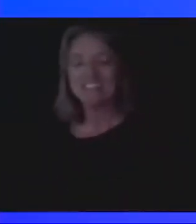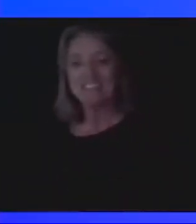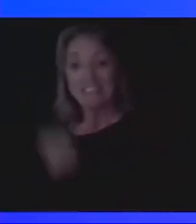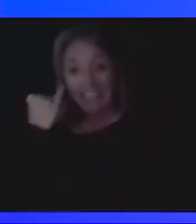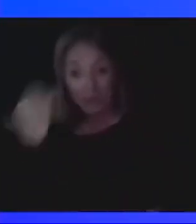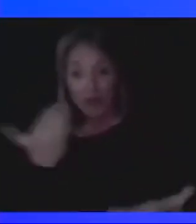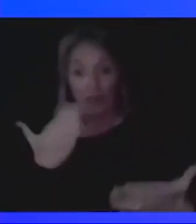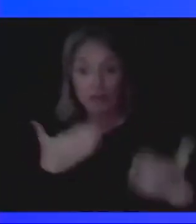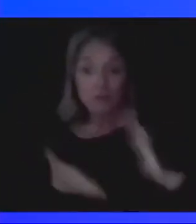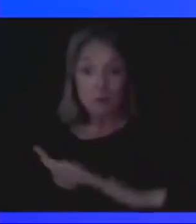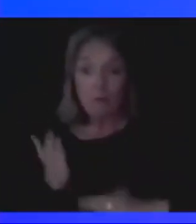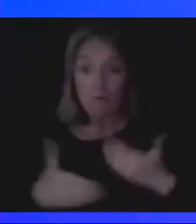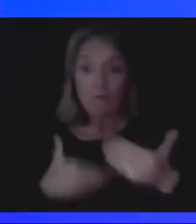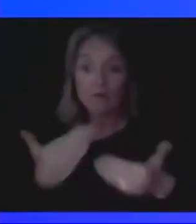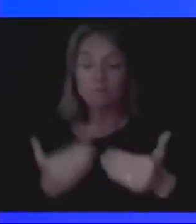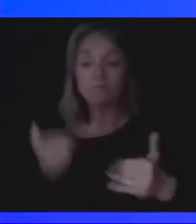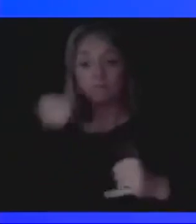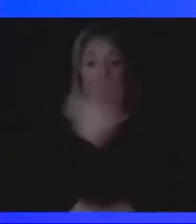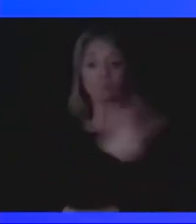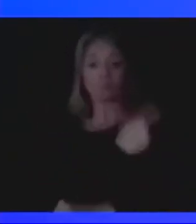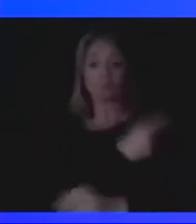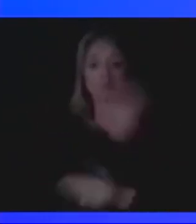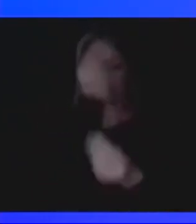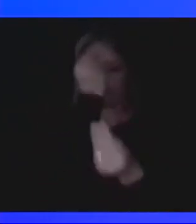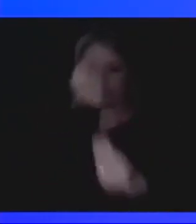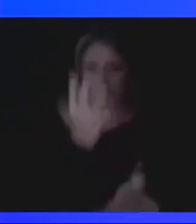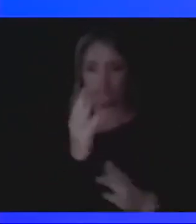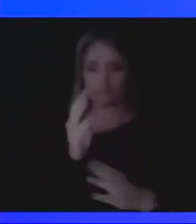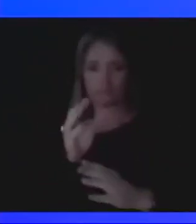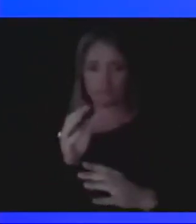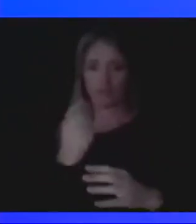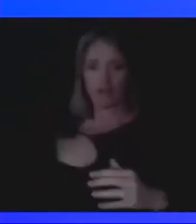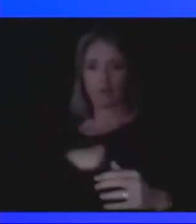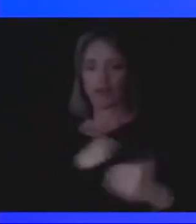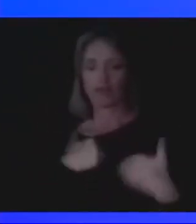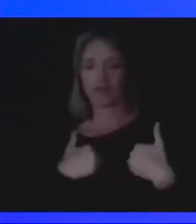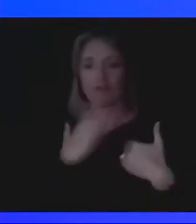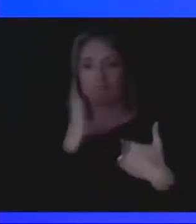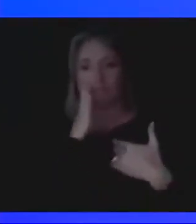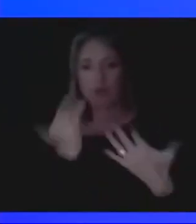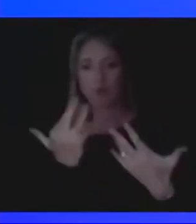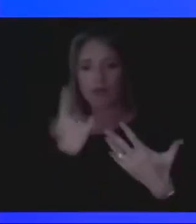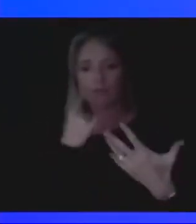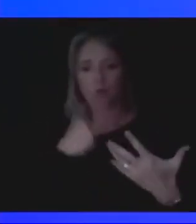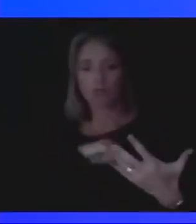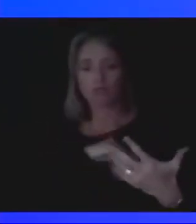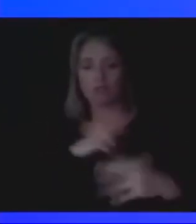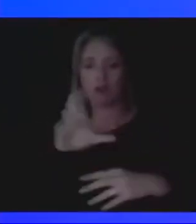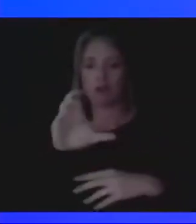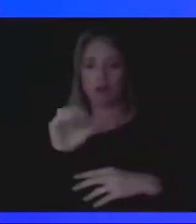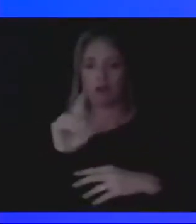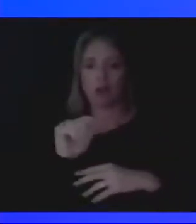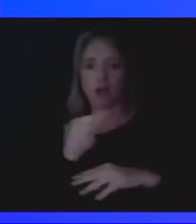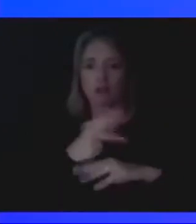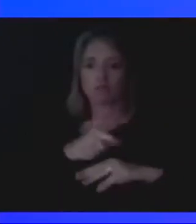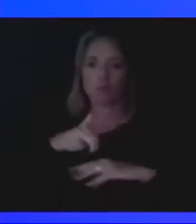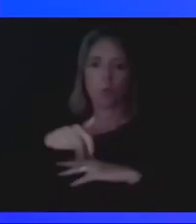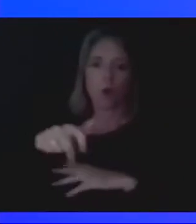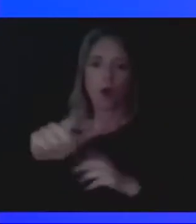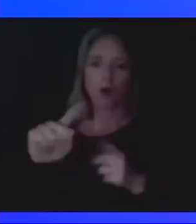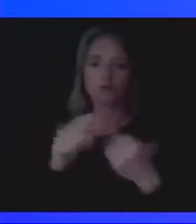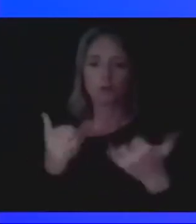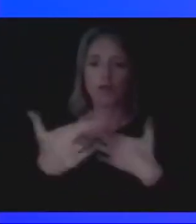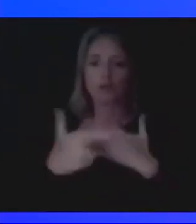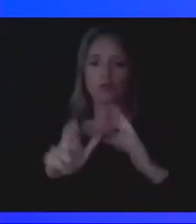a patient, we notify the ED ahead of time, and they have a bed waiting for us. Or sometimes we can get the patient off the cot and walk them, and they can go to triage and go to the waiting room for minor injury